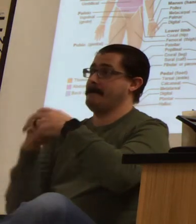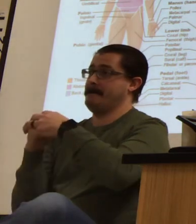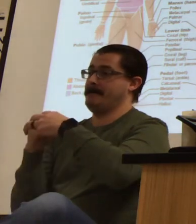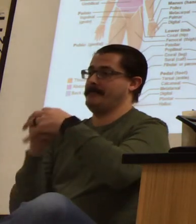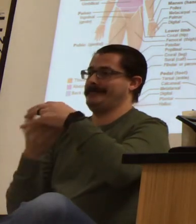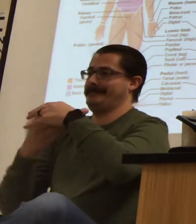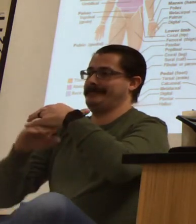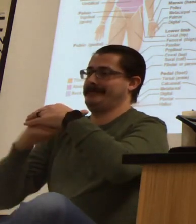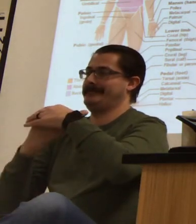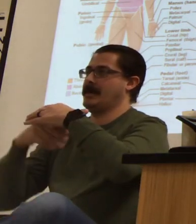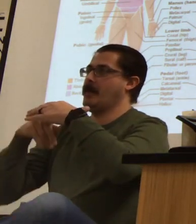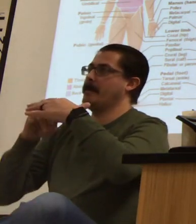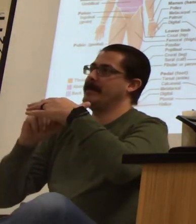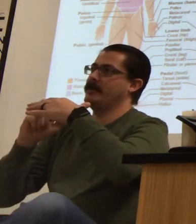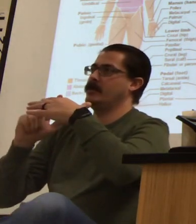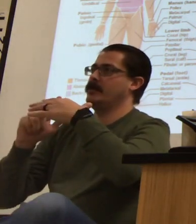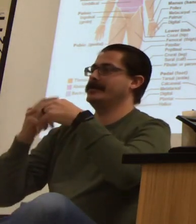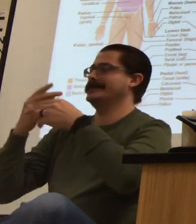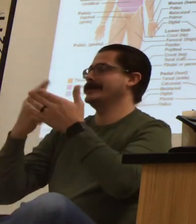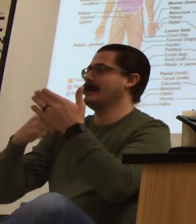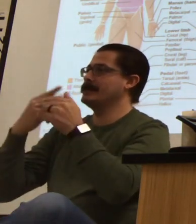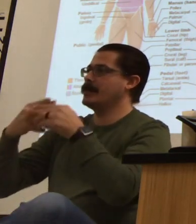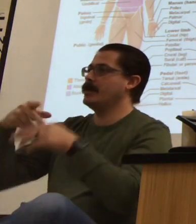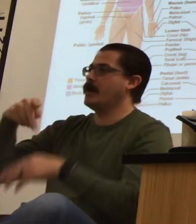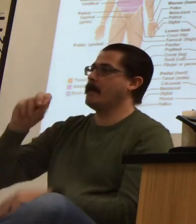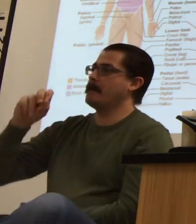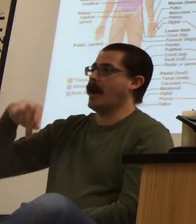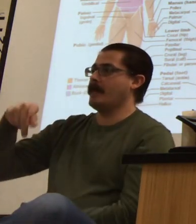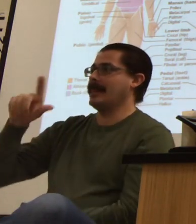Popliteal, sometimes it's called popliteal,